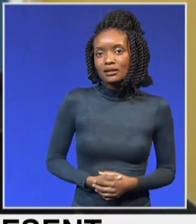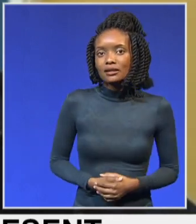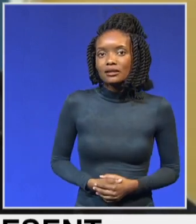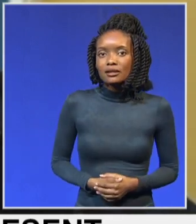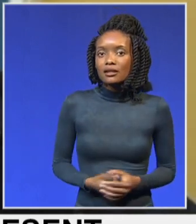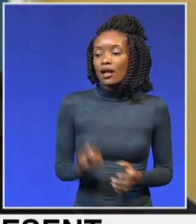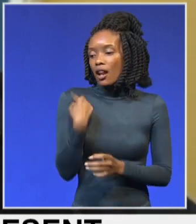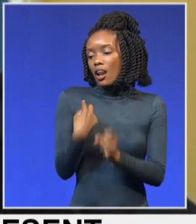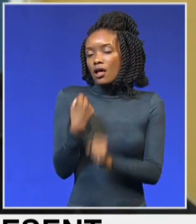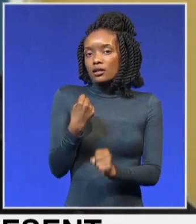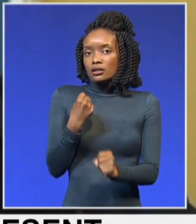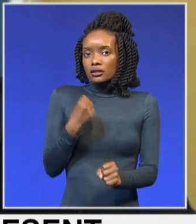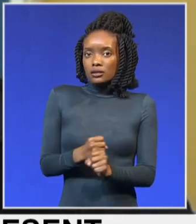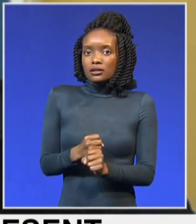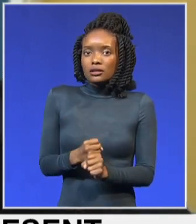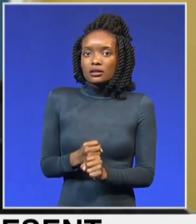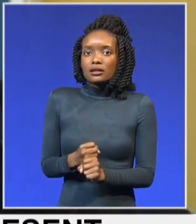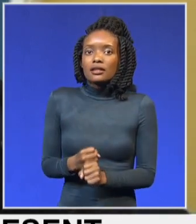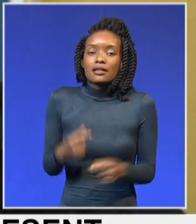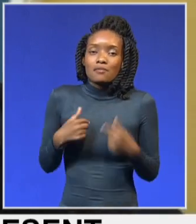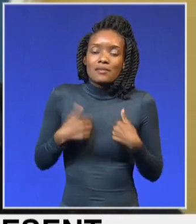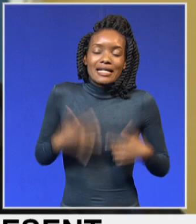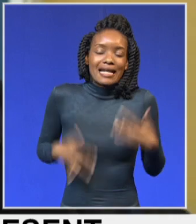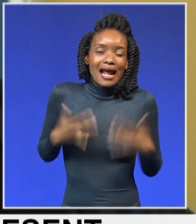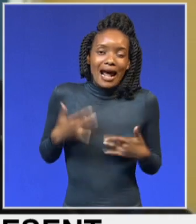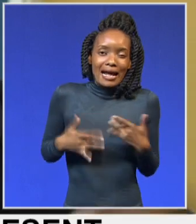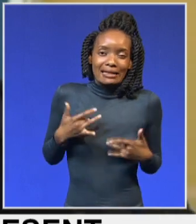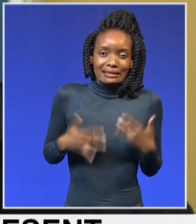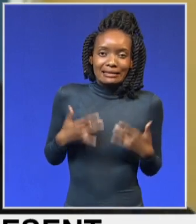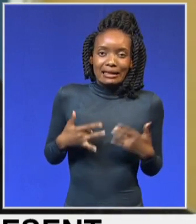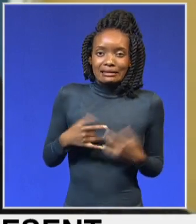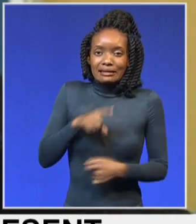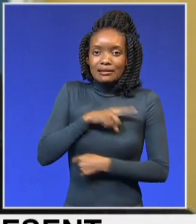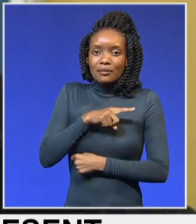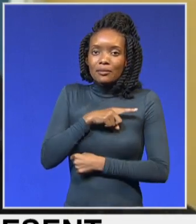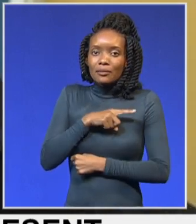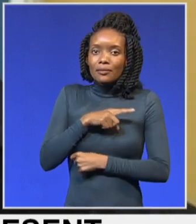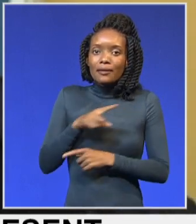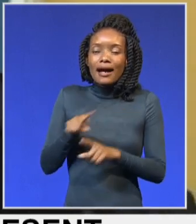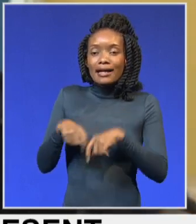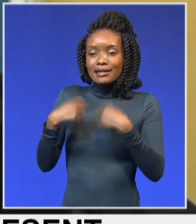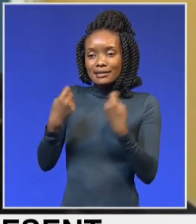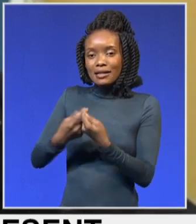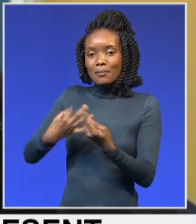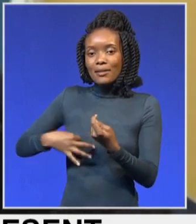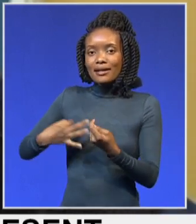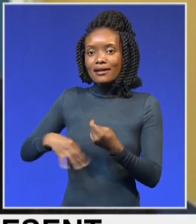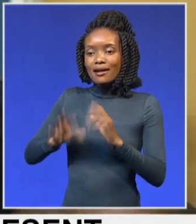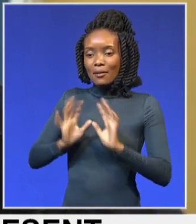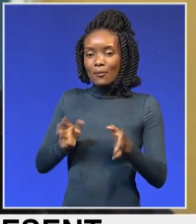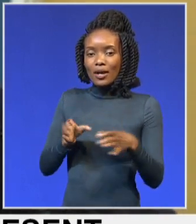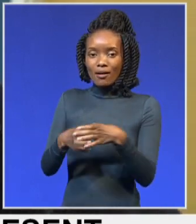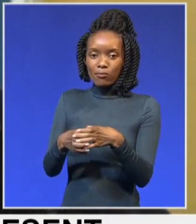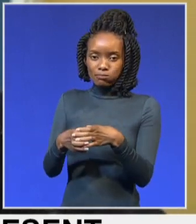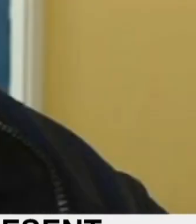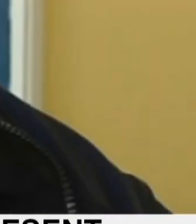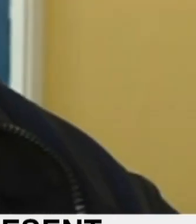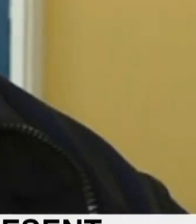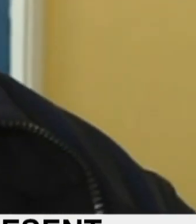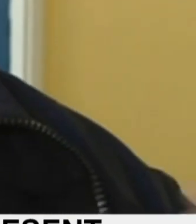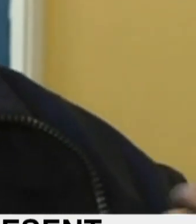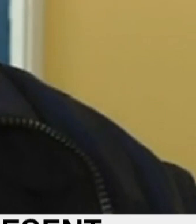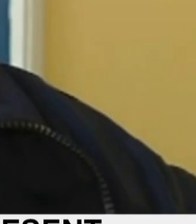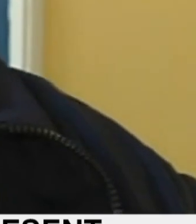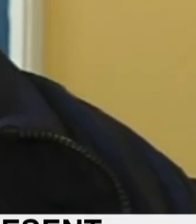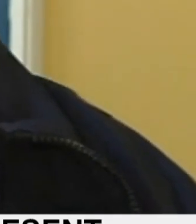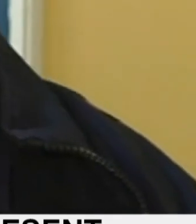last year, I became so excited because we had an all-girl team. And like you can see, there's a lot of girls